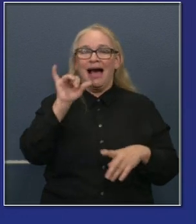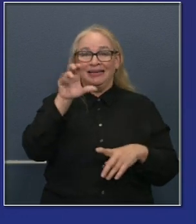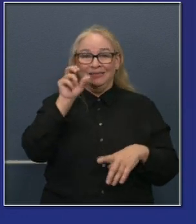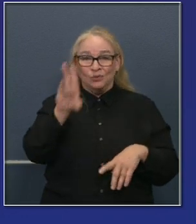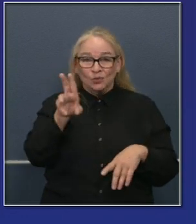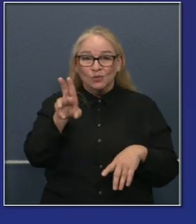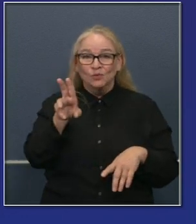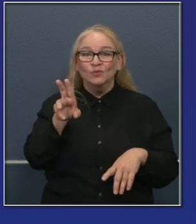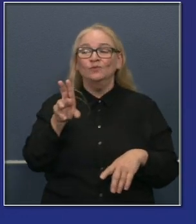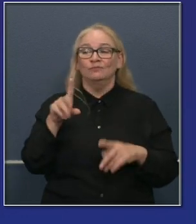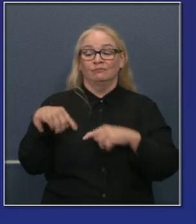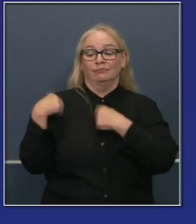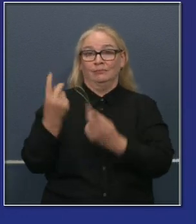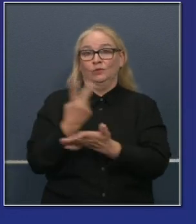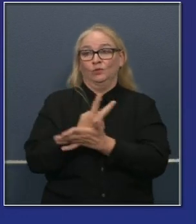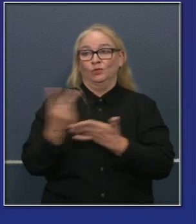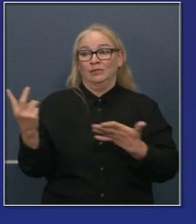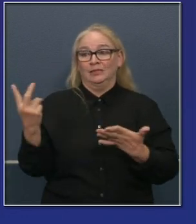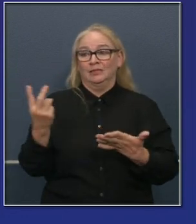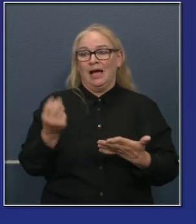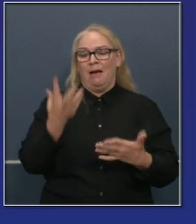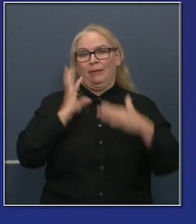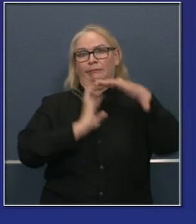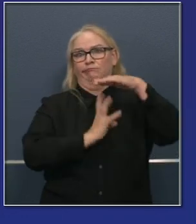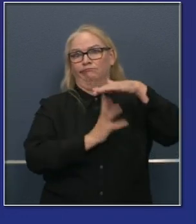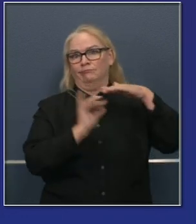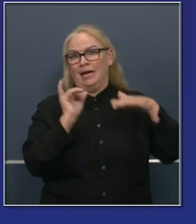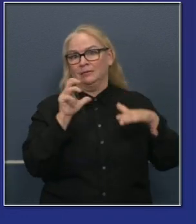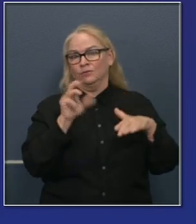this 2-week period. Now,